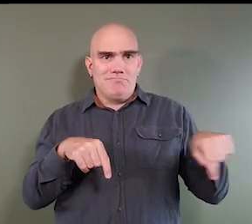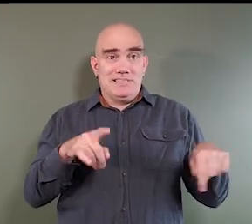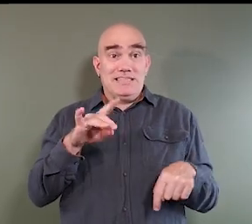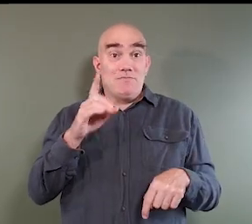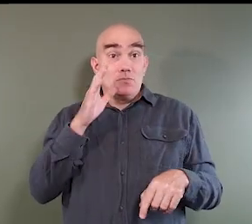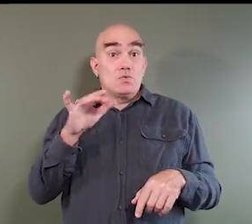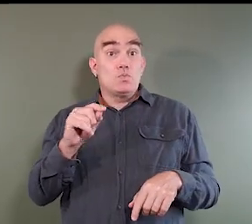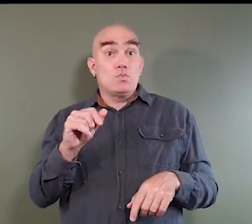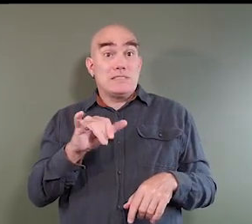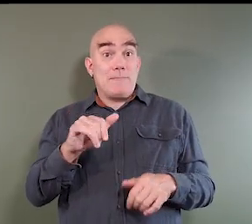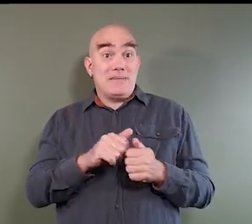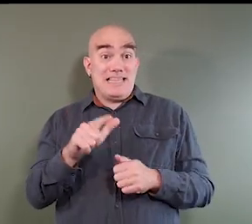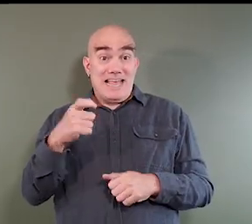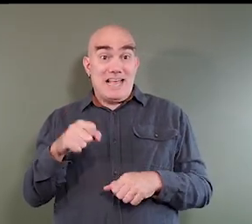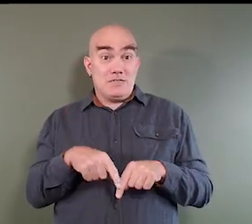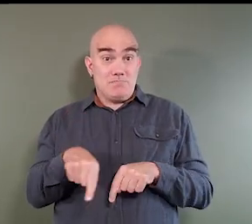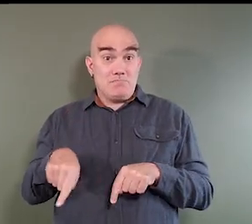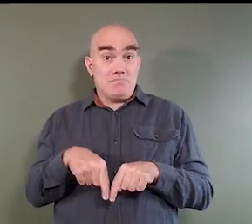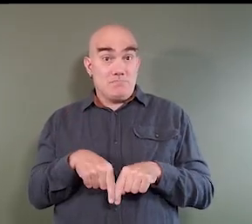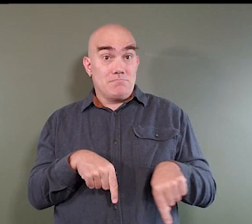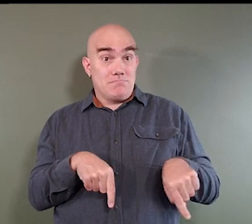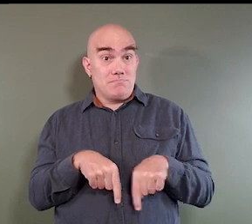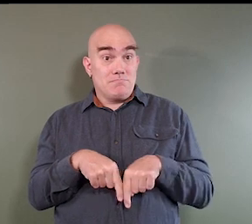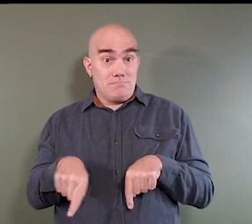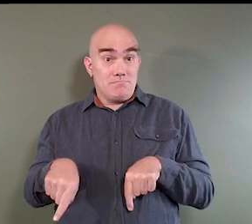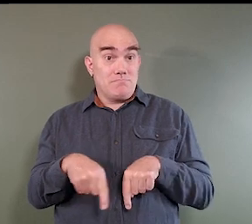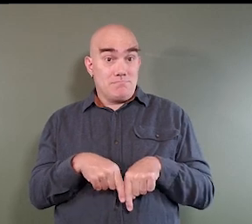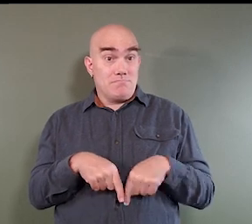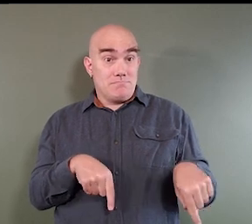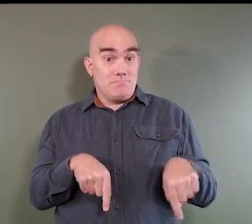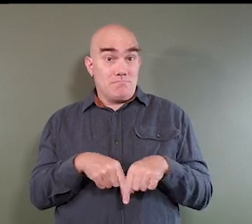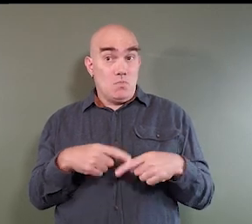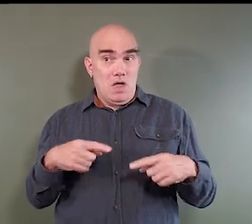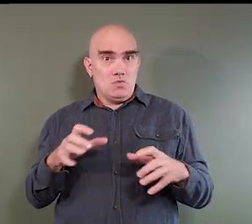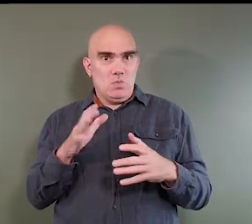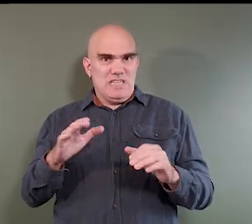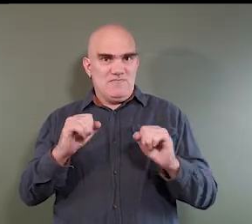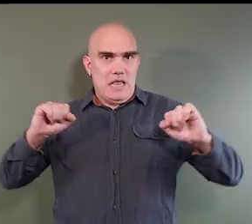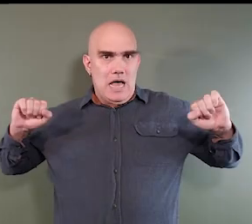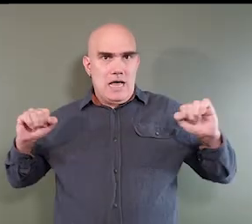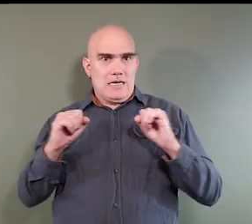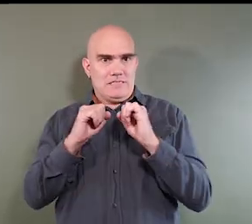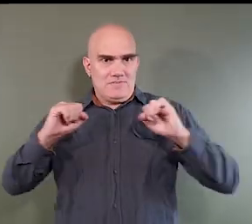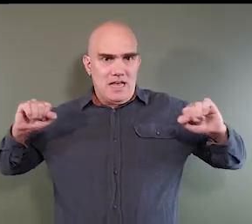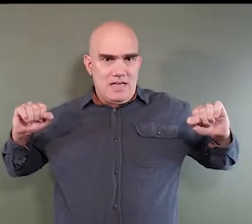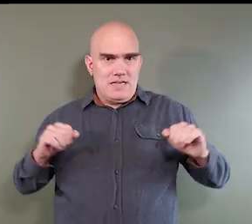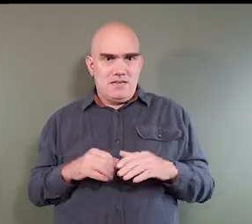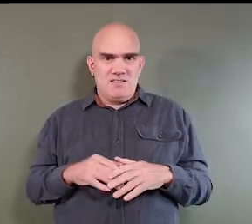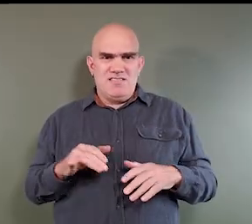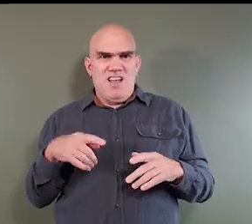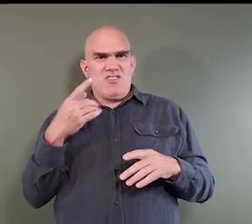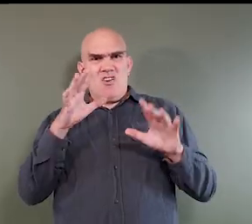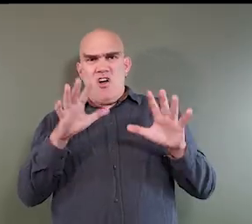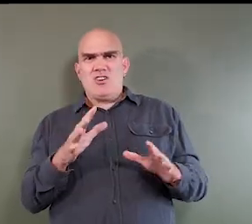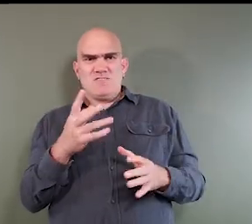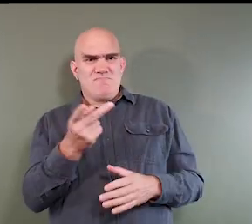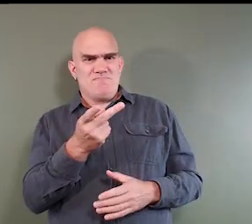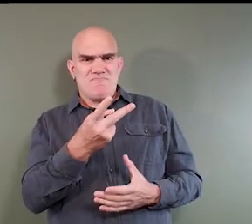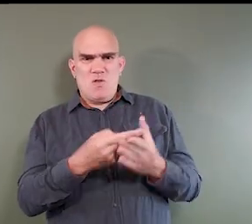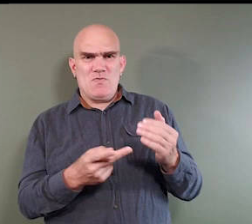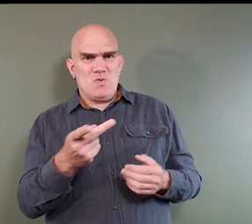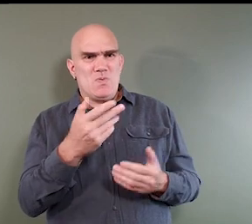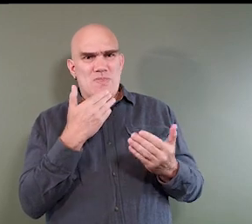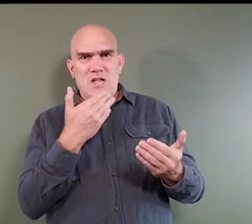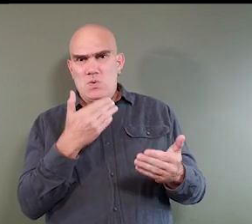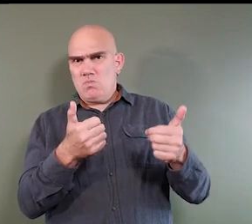same thing. He's going to step side to side as he's doing these chest flies. That looks awesome, both of you. Thank you